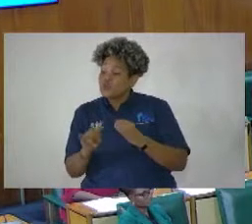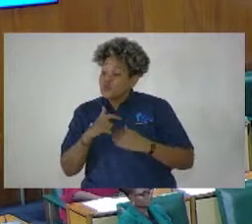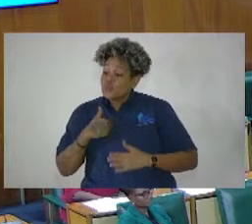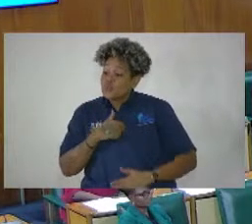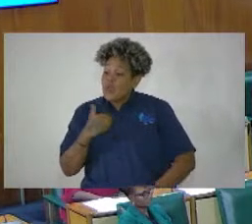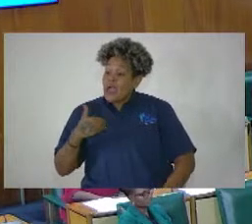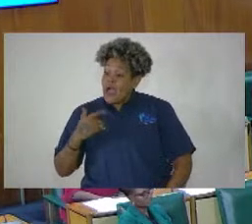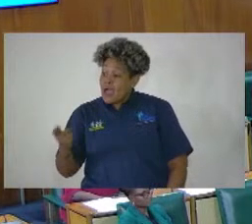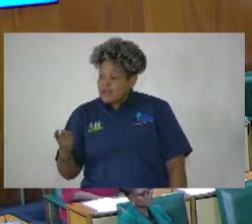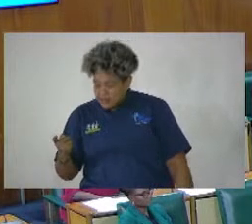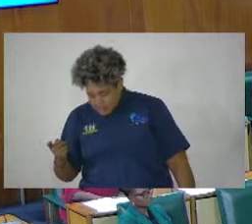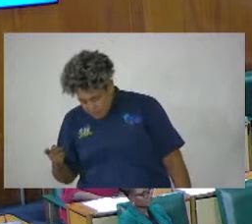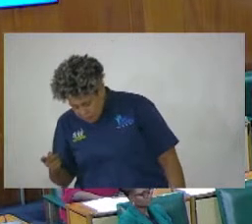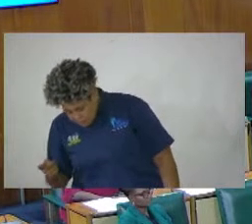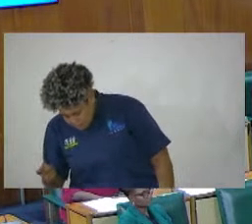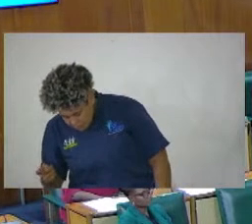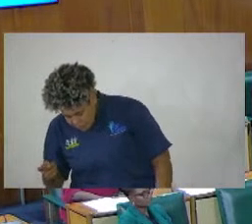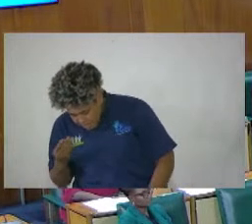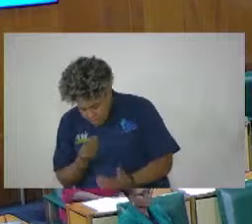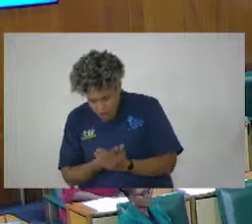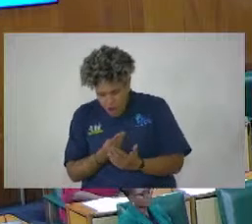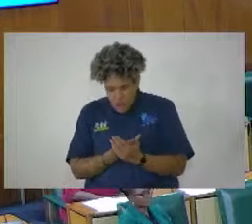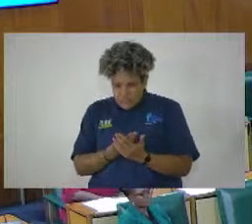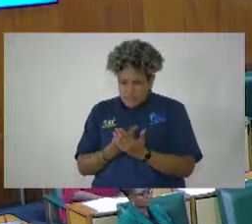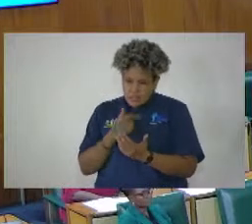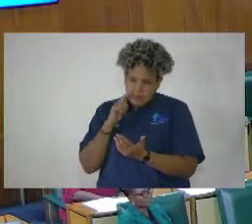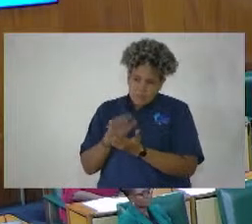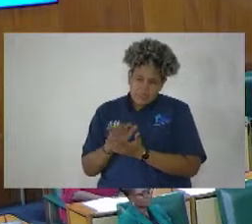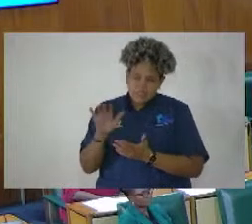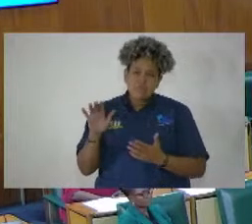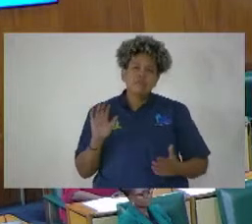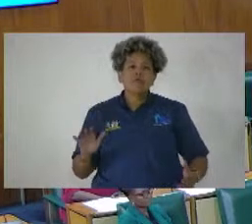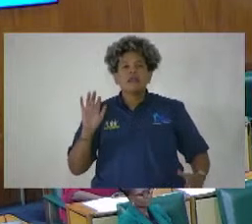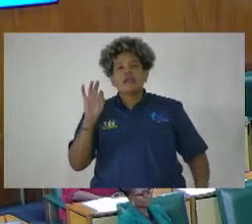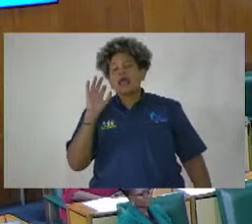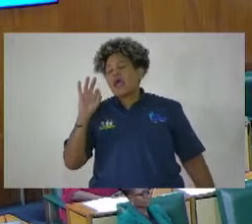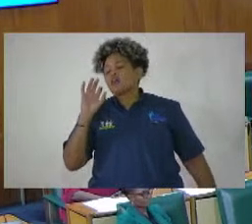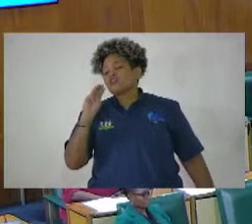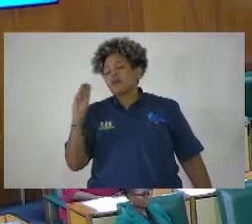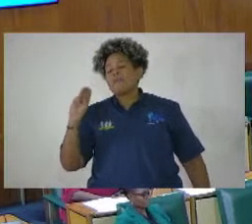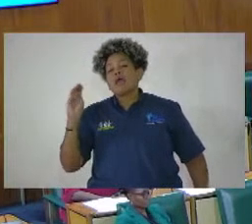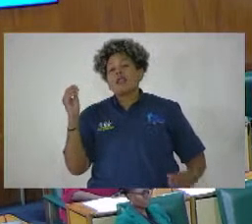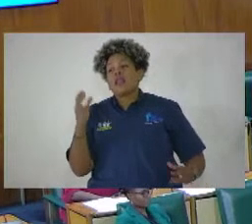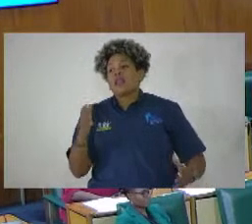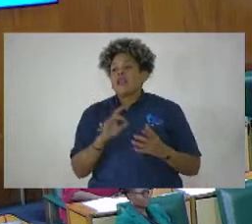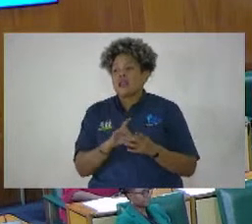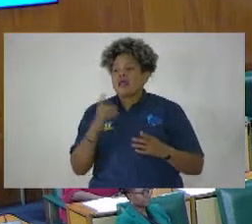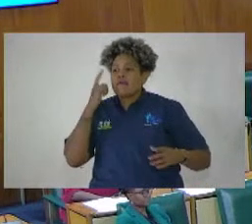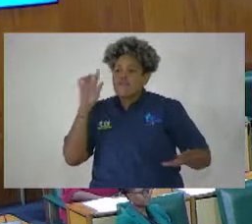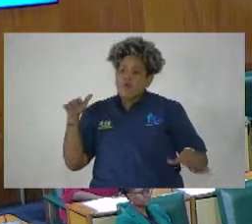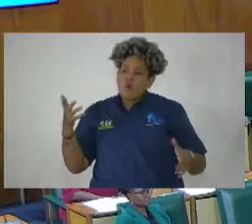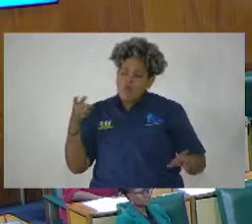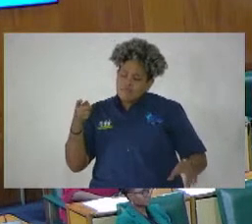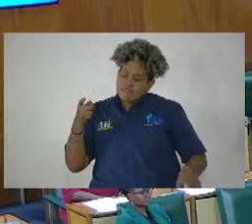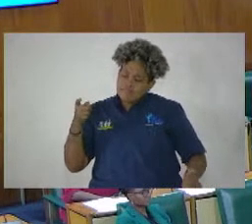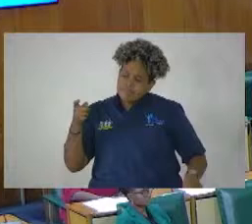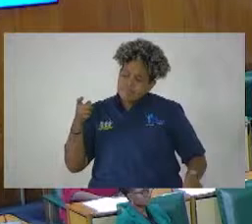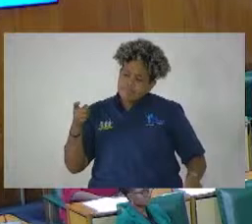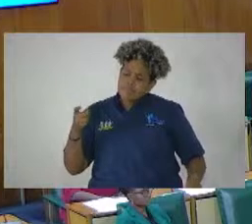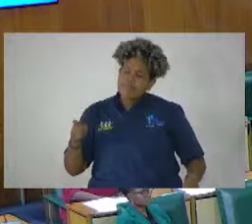also had funds, I believe, of 900 million for,